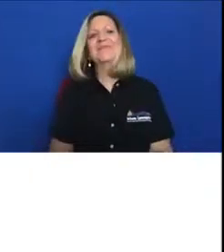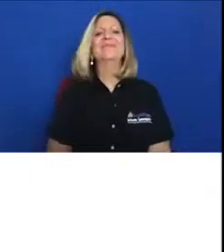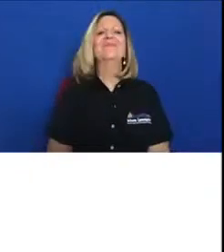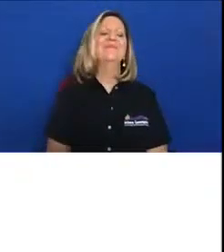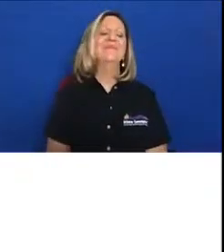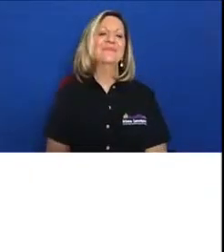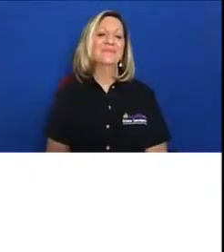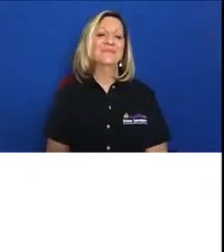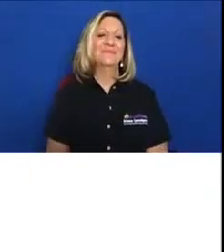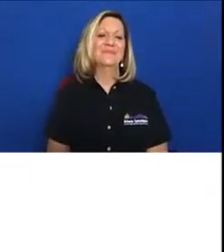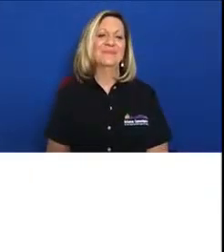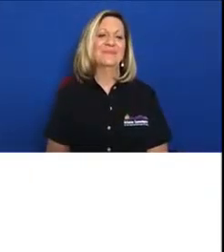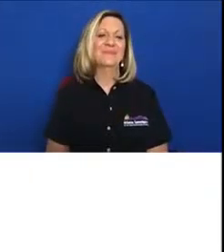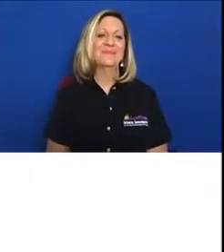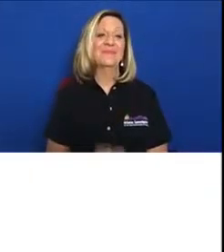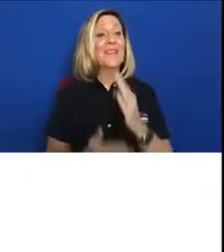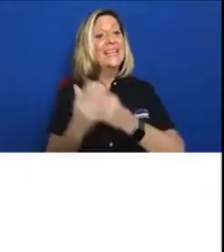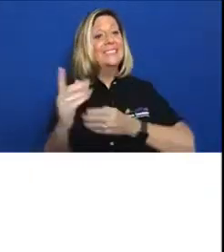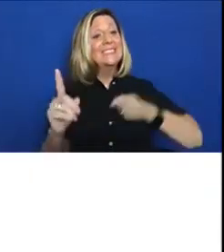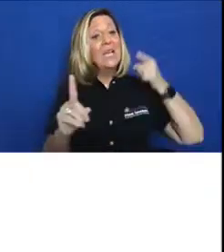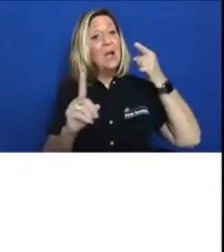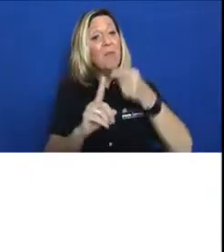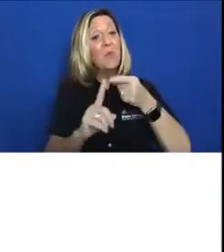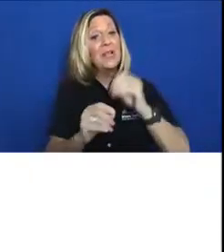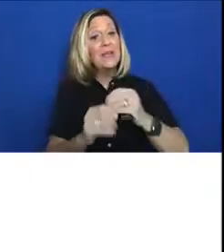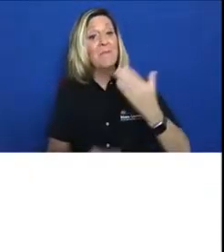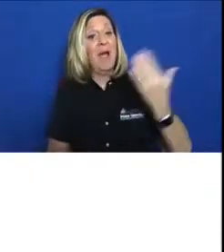This is what Christy has to say.